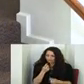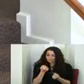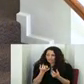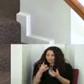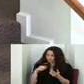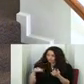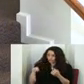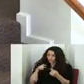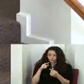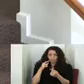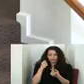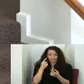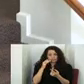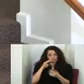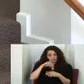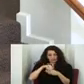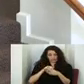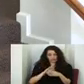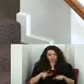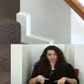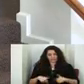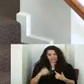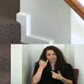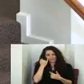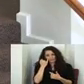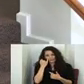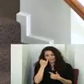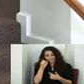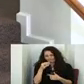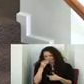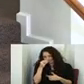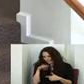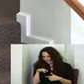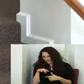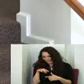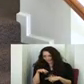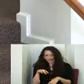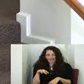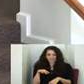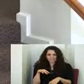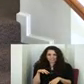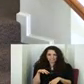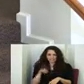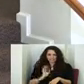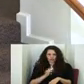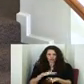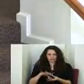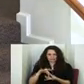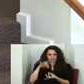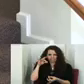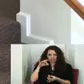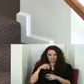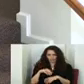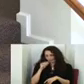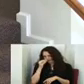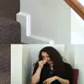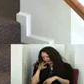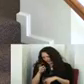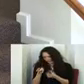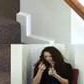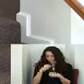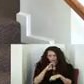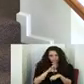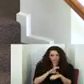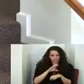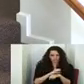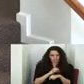when we have neglected our spirituality, when we have neglected to come to church on a regular basis,